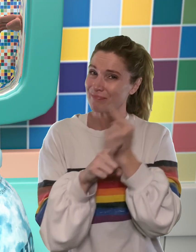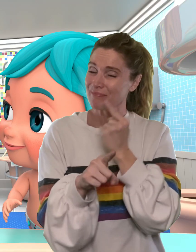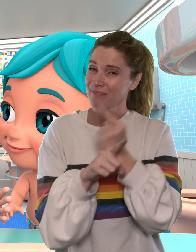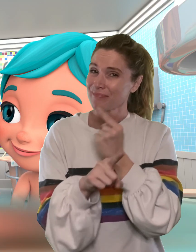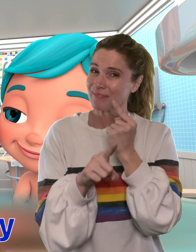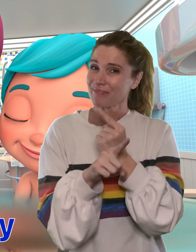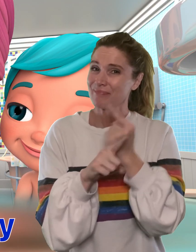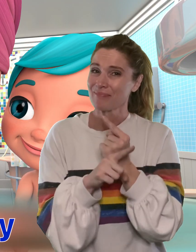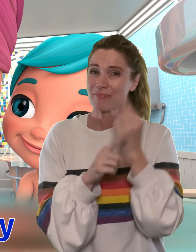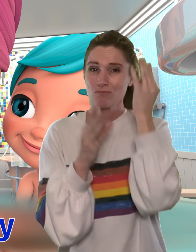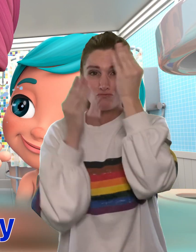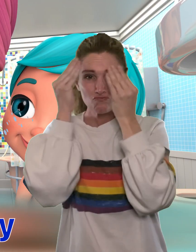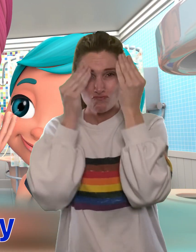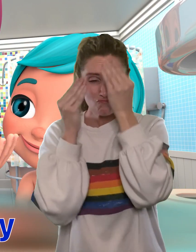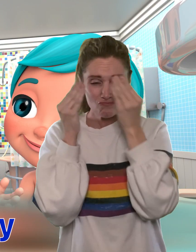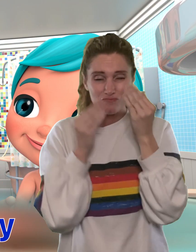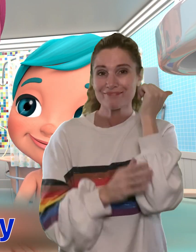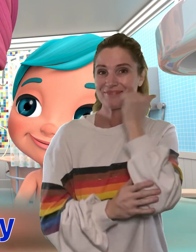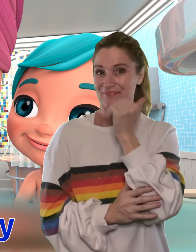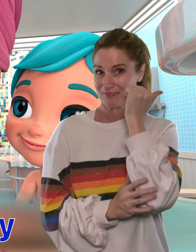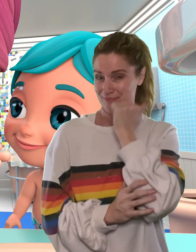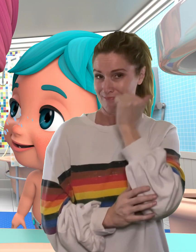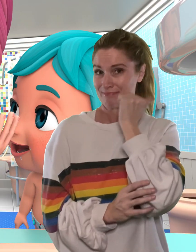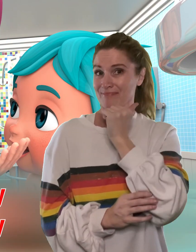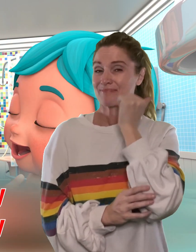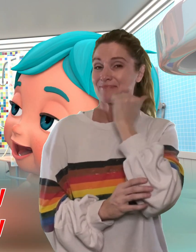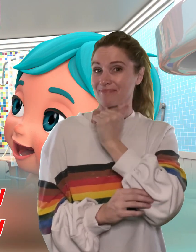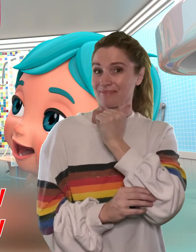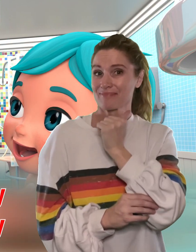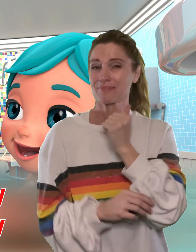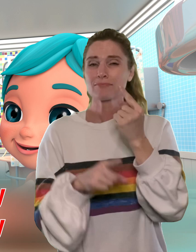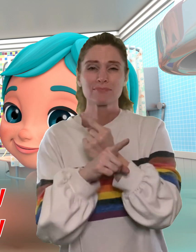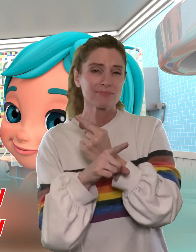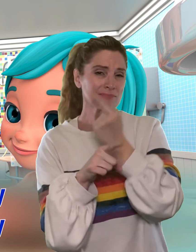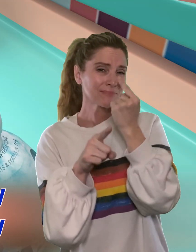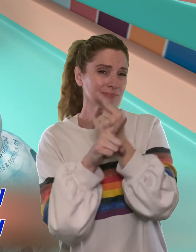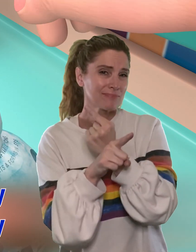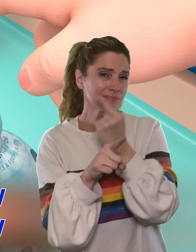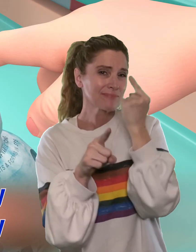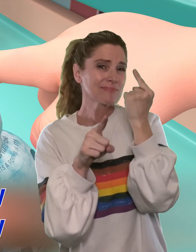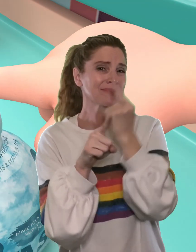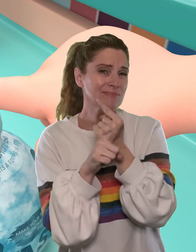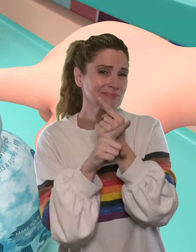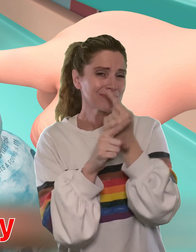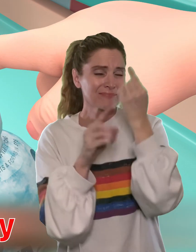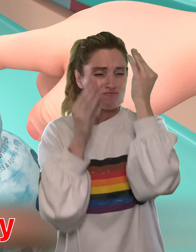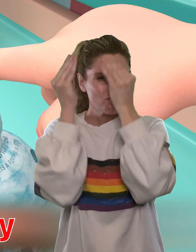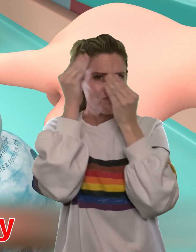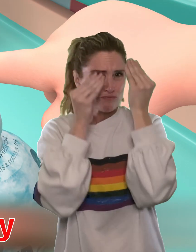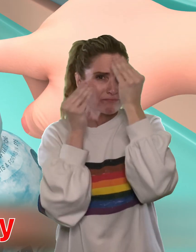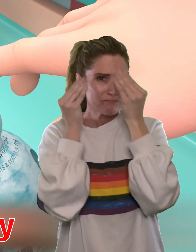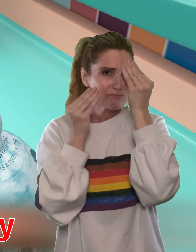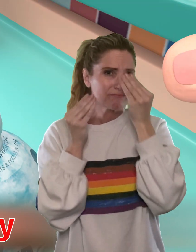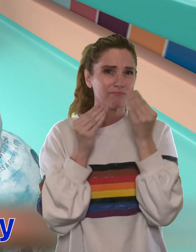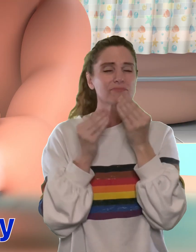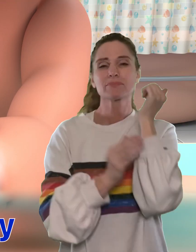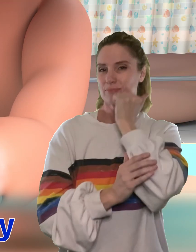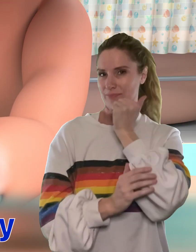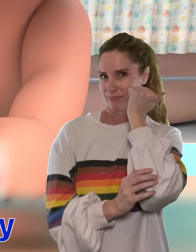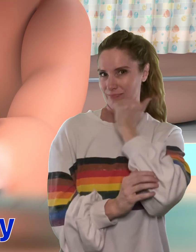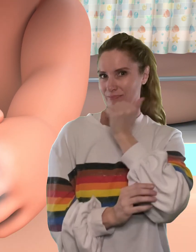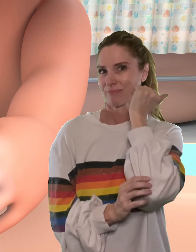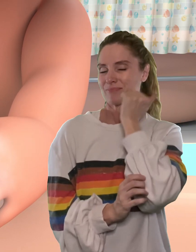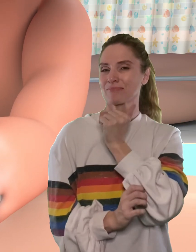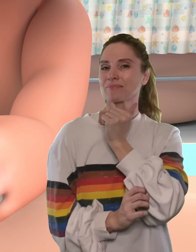properly Wash it every day Properly, properly, properly, properly Wash it every day